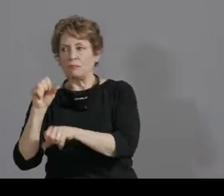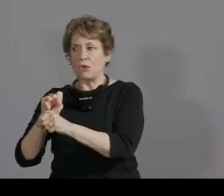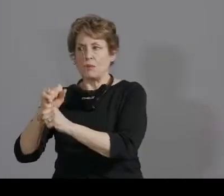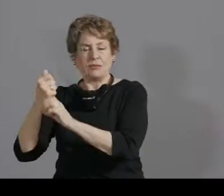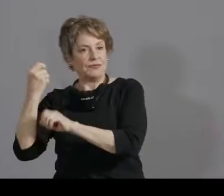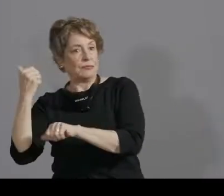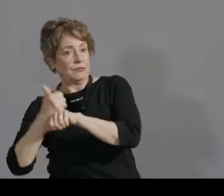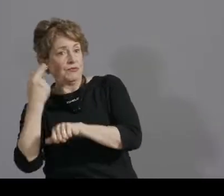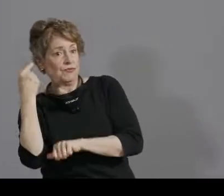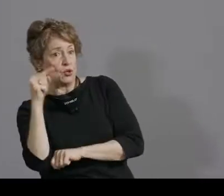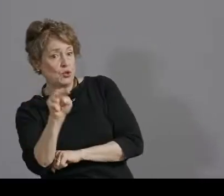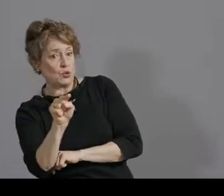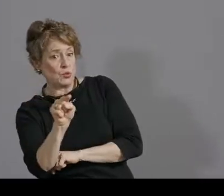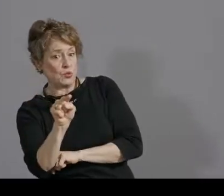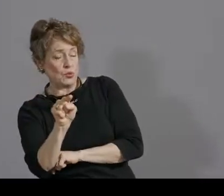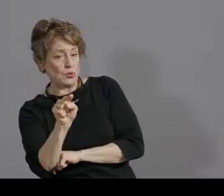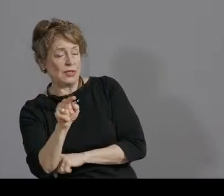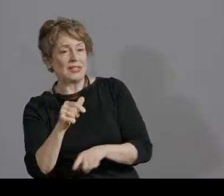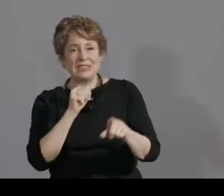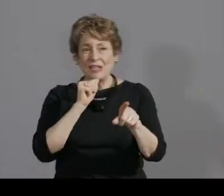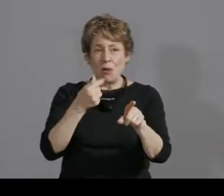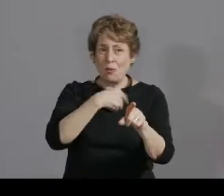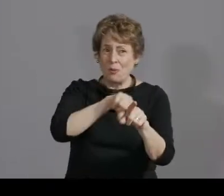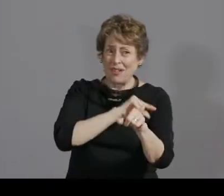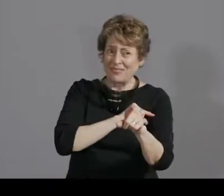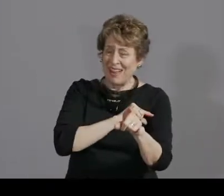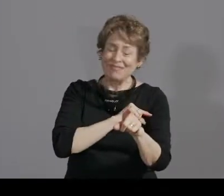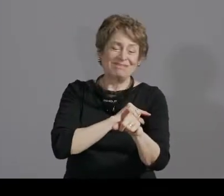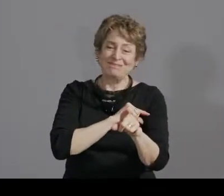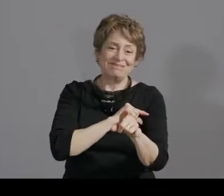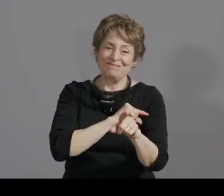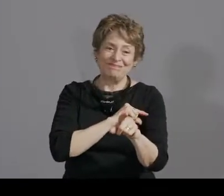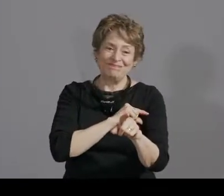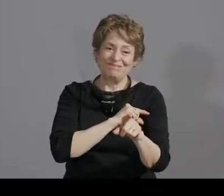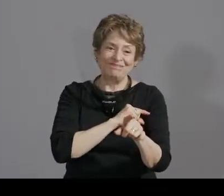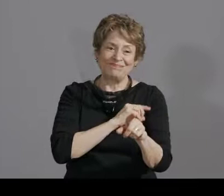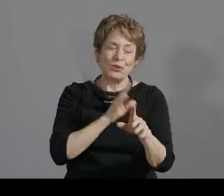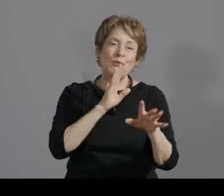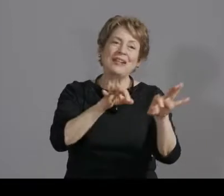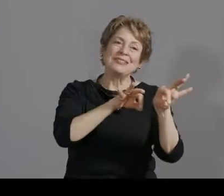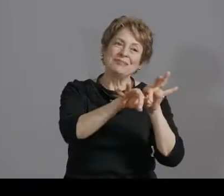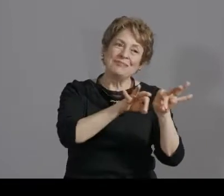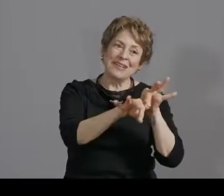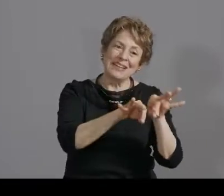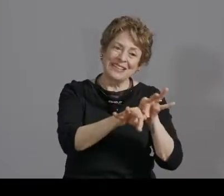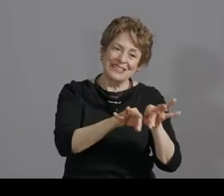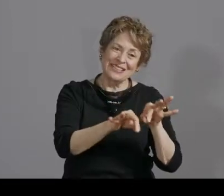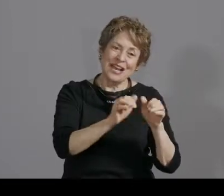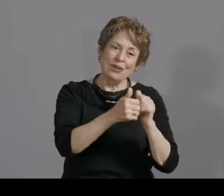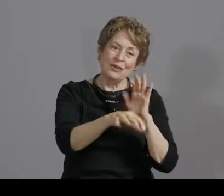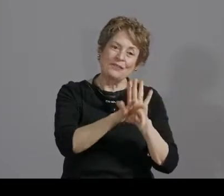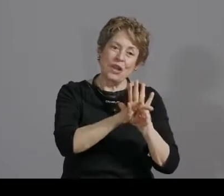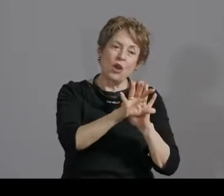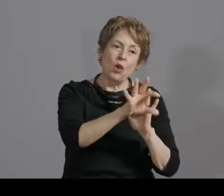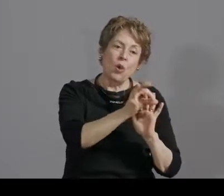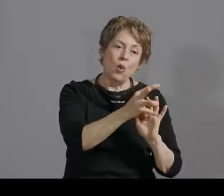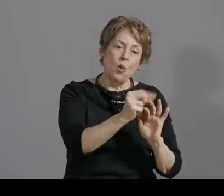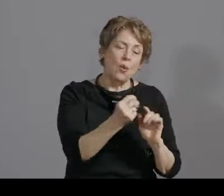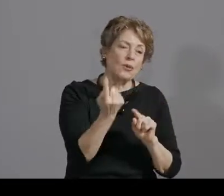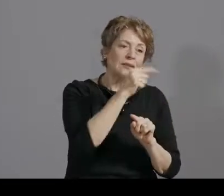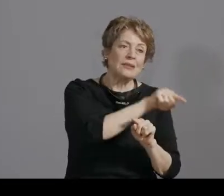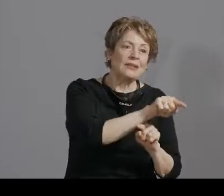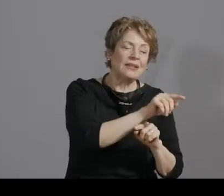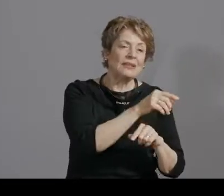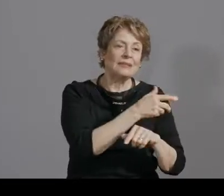not meet the eligibility criteria, the specialist will provide information on Vaccine Finder, so that they can find out